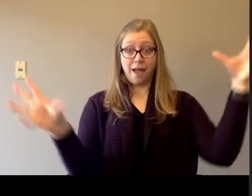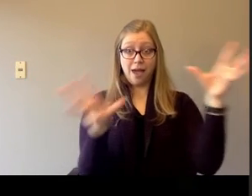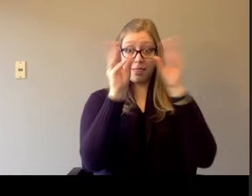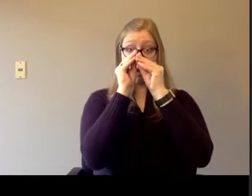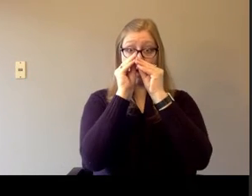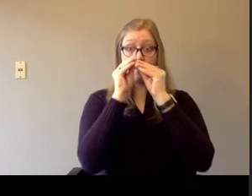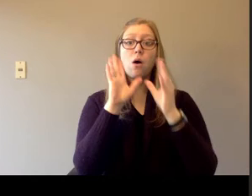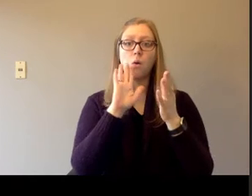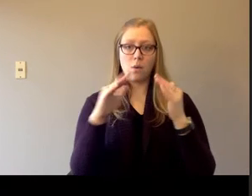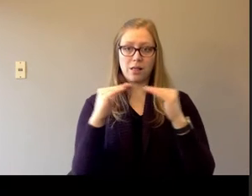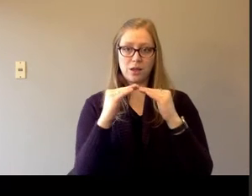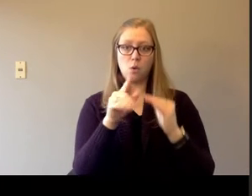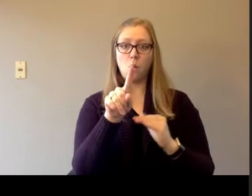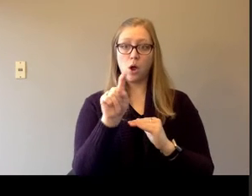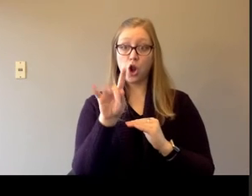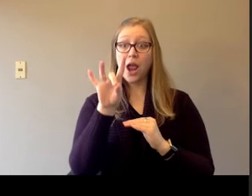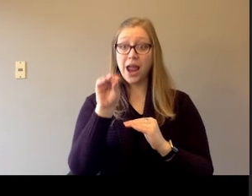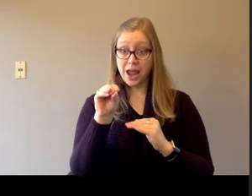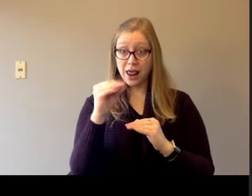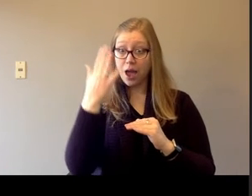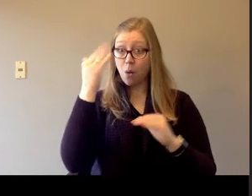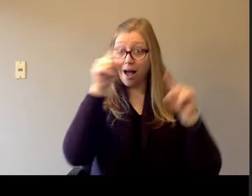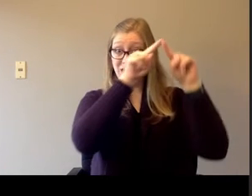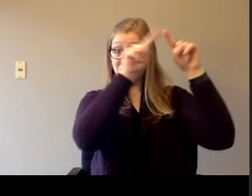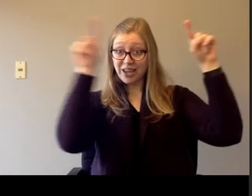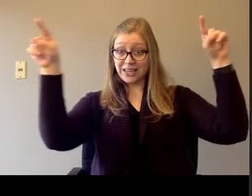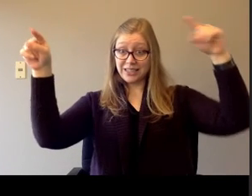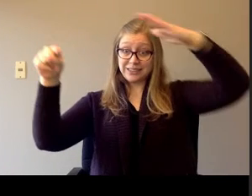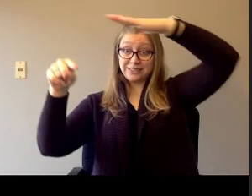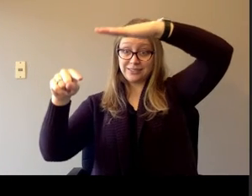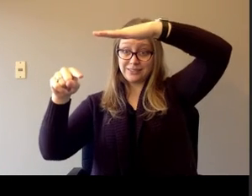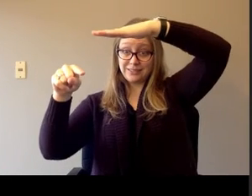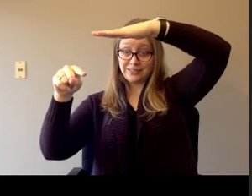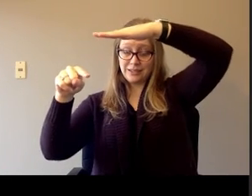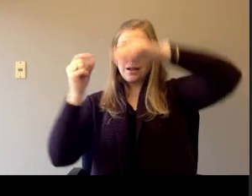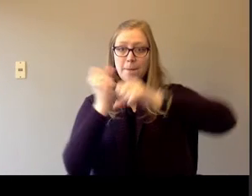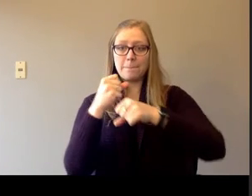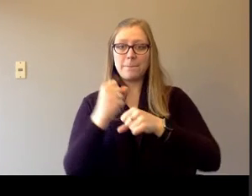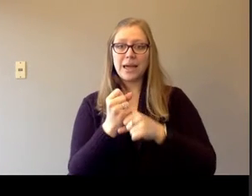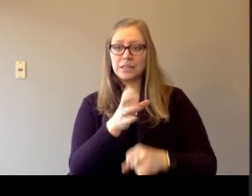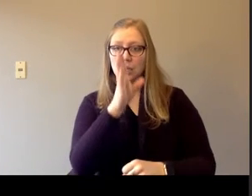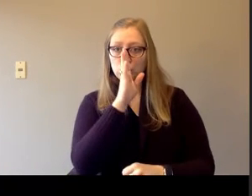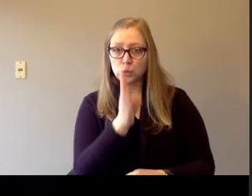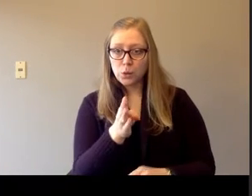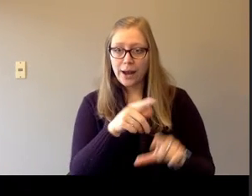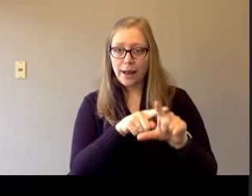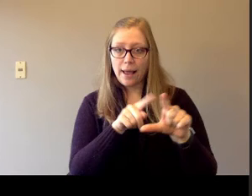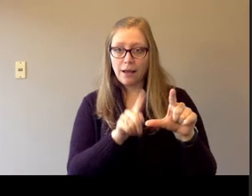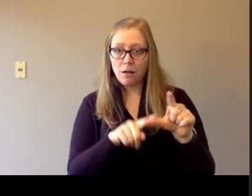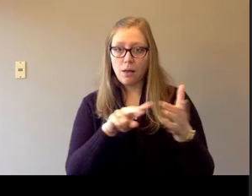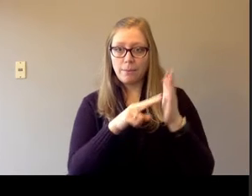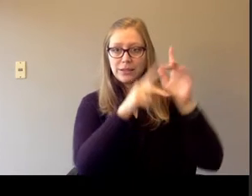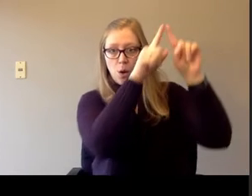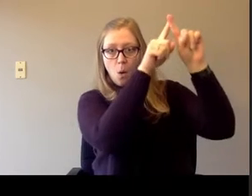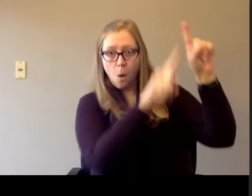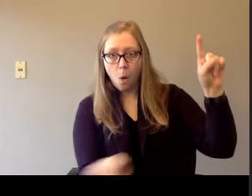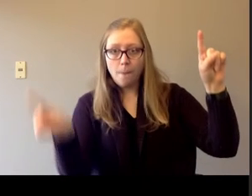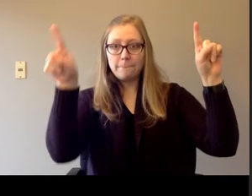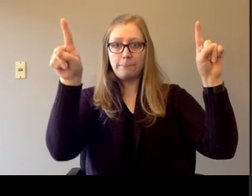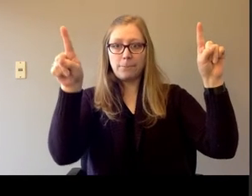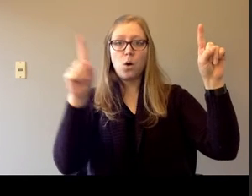4 plus the measure of angle 2 plus the measure of angle 5, I'm going to get